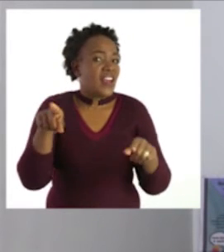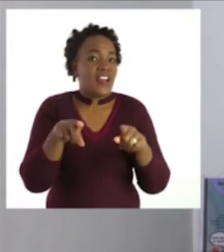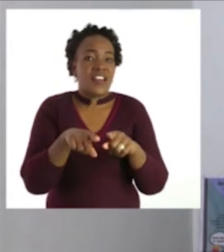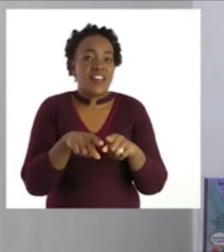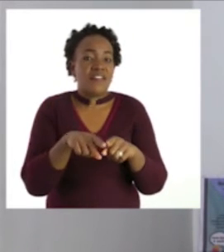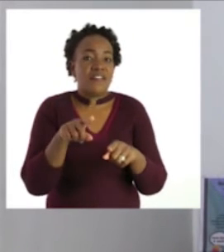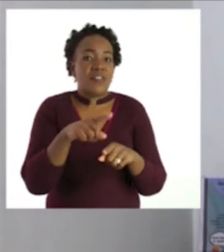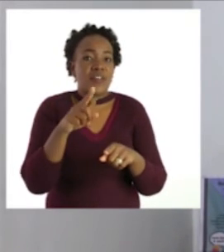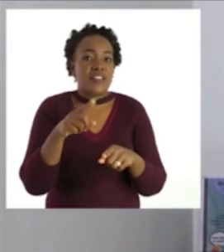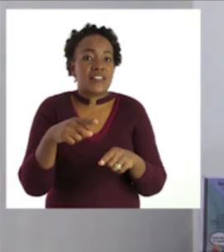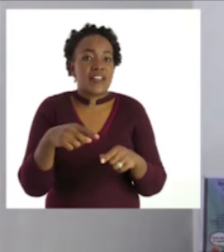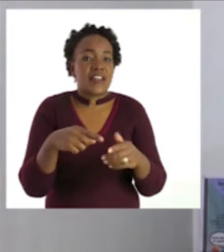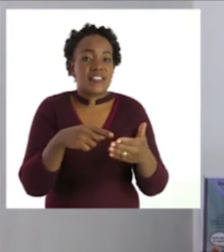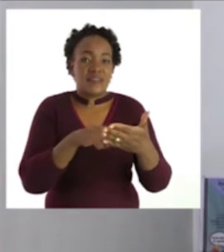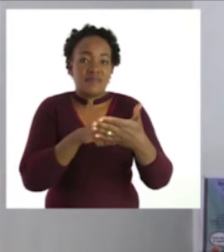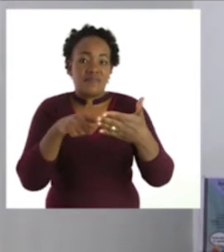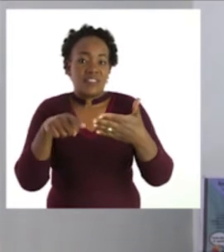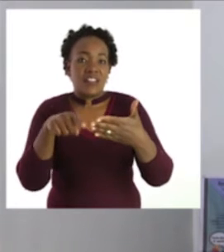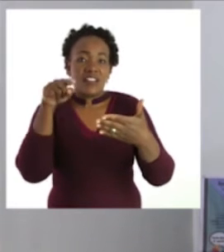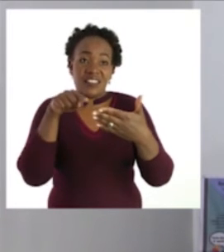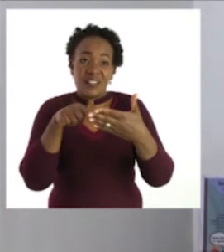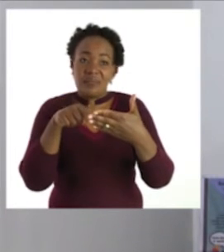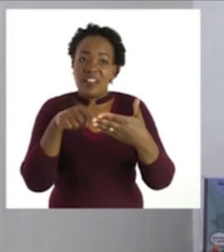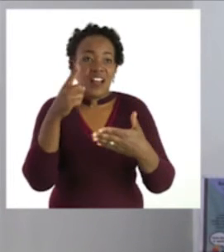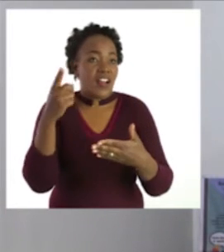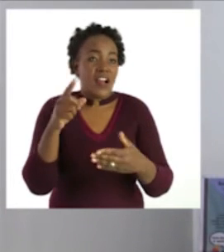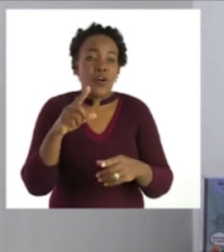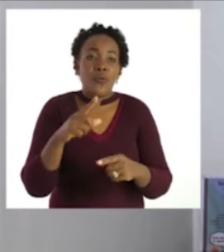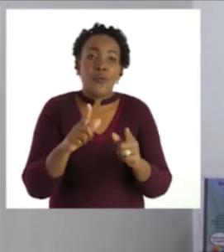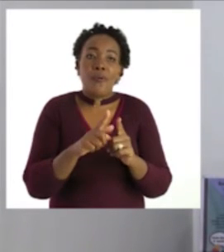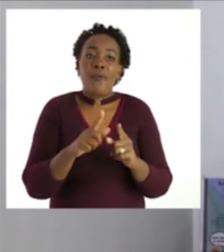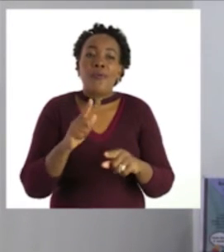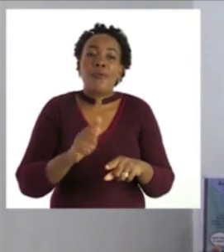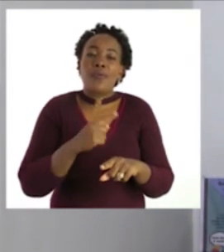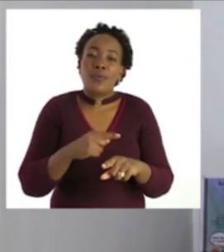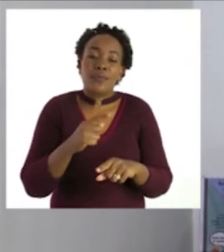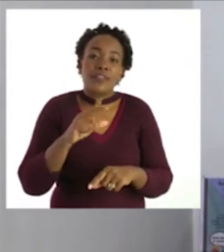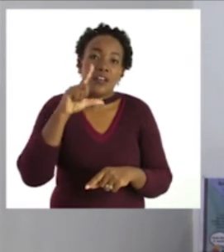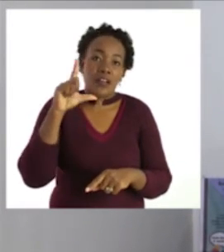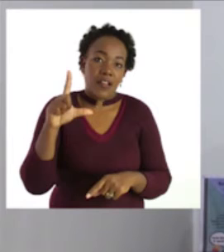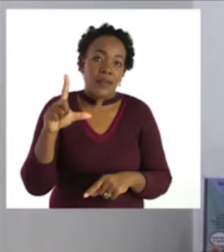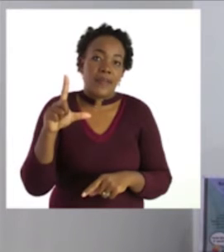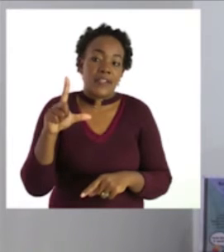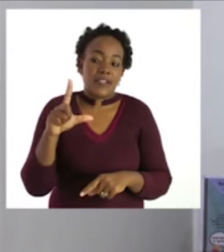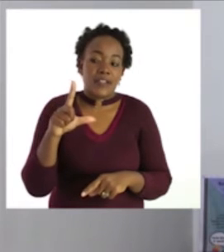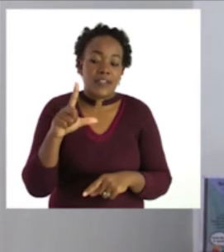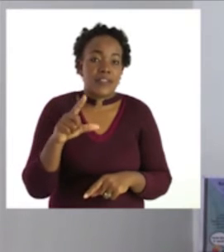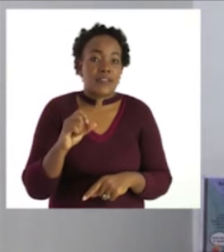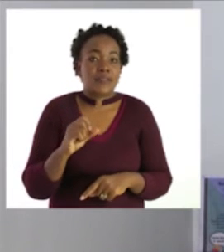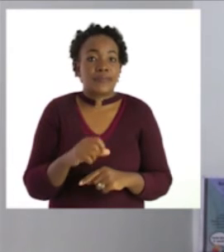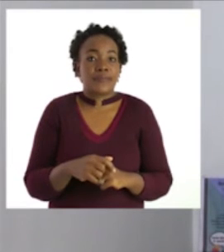of the sentence. We don't write a small letter I in the middle of the sentence. Now,